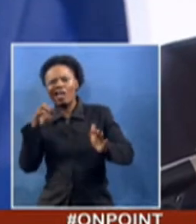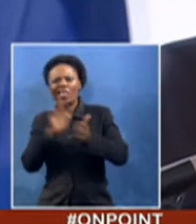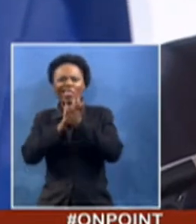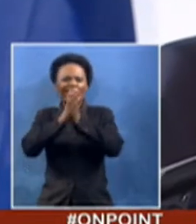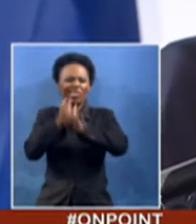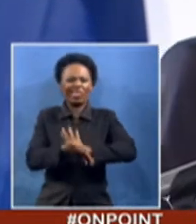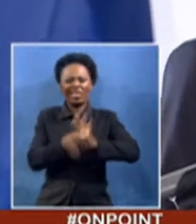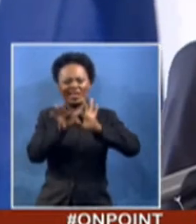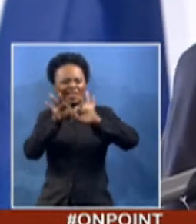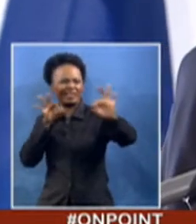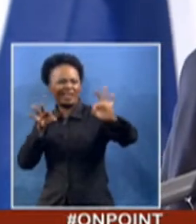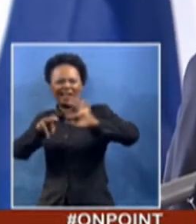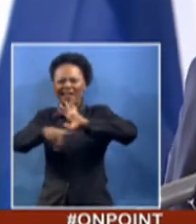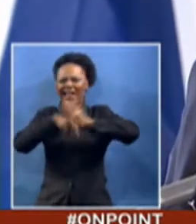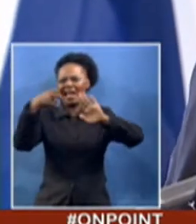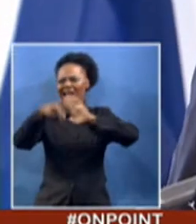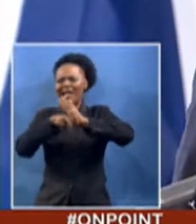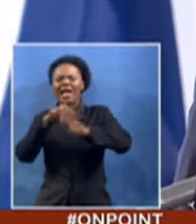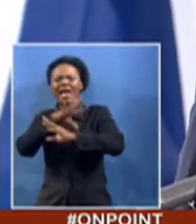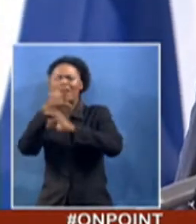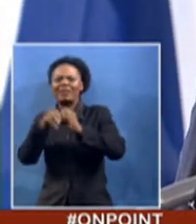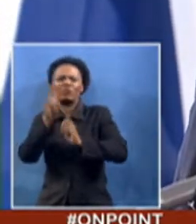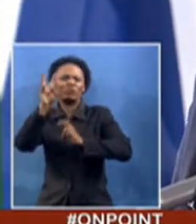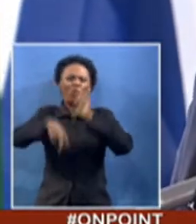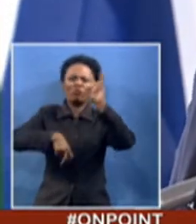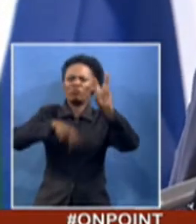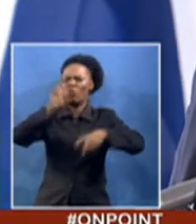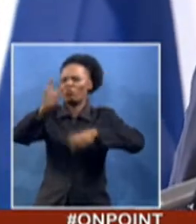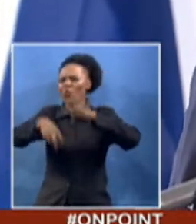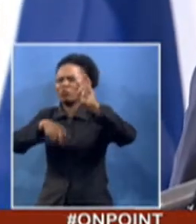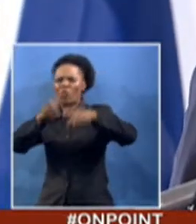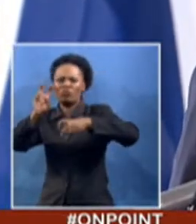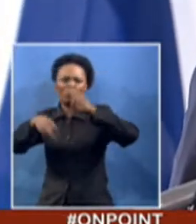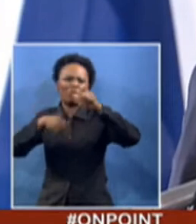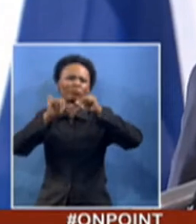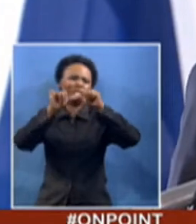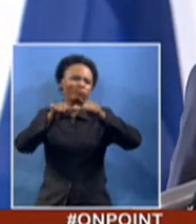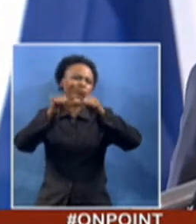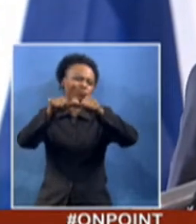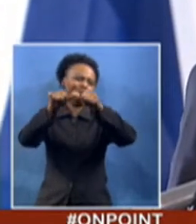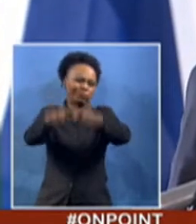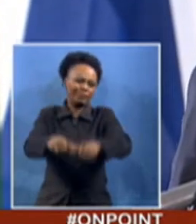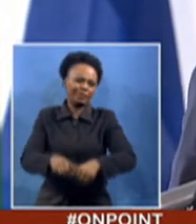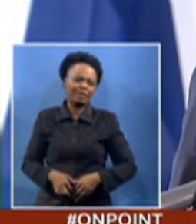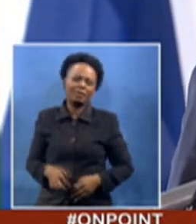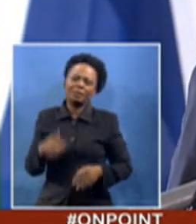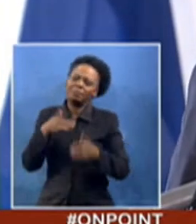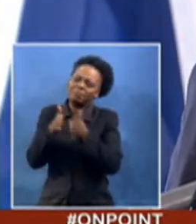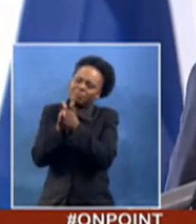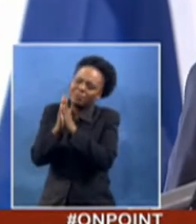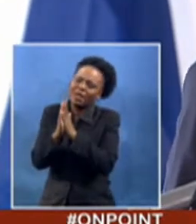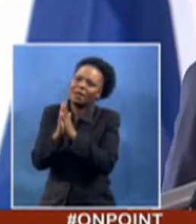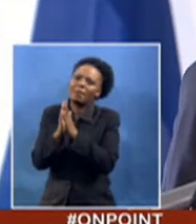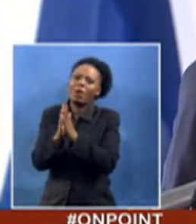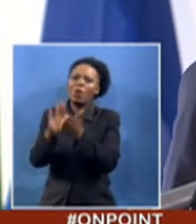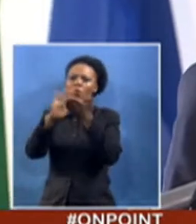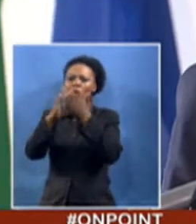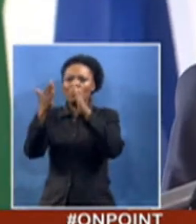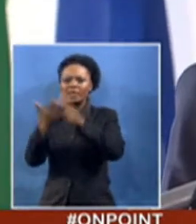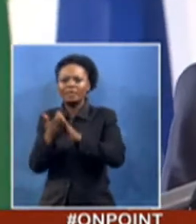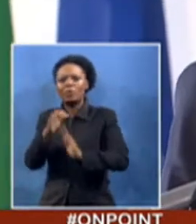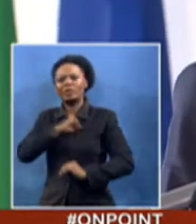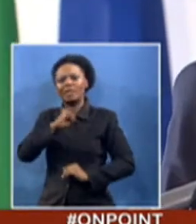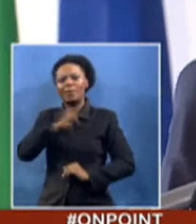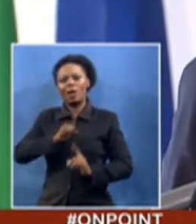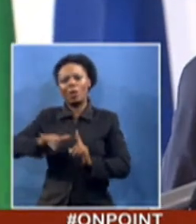is looted. And I want to plead with the people of Botshabelo to say this